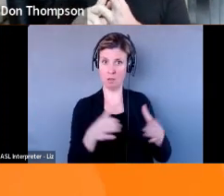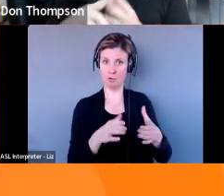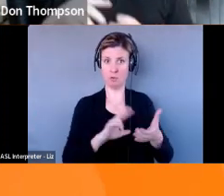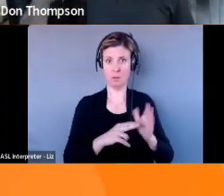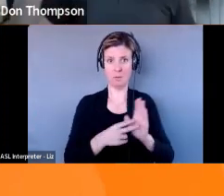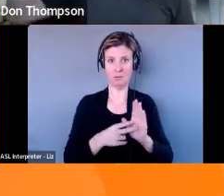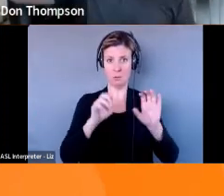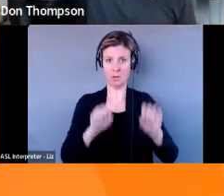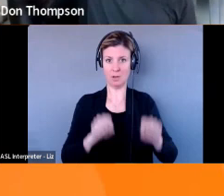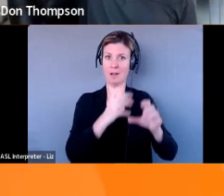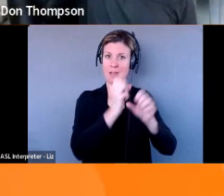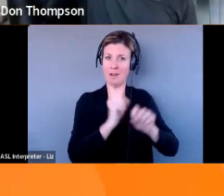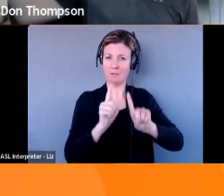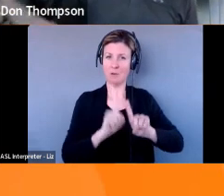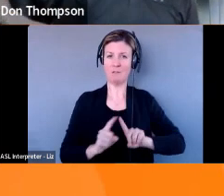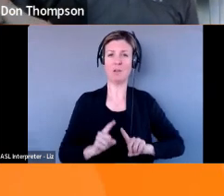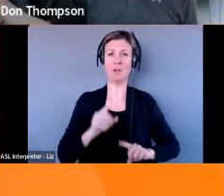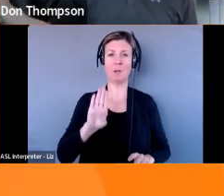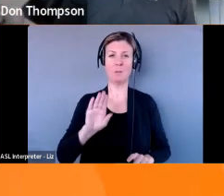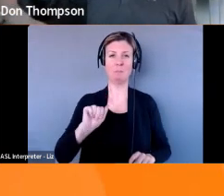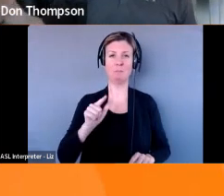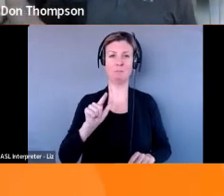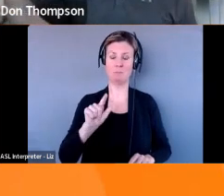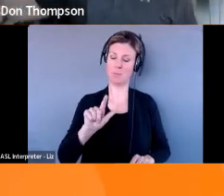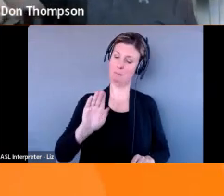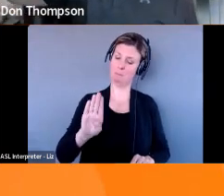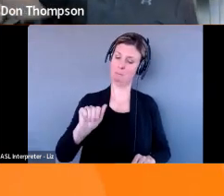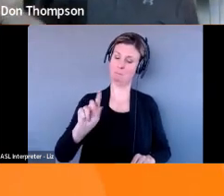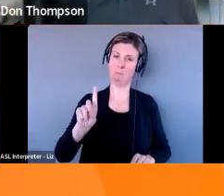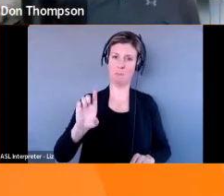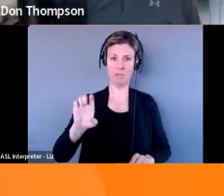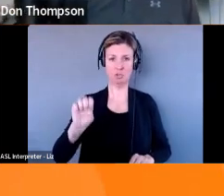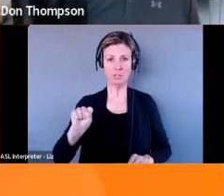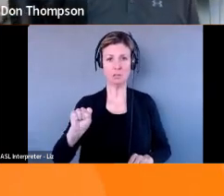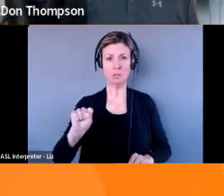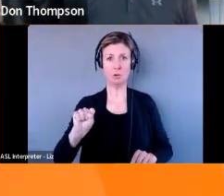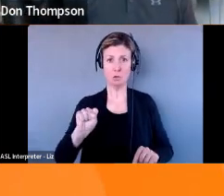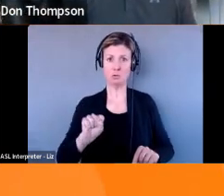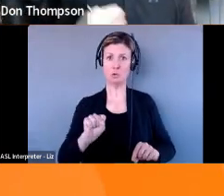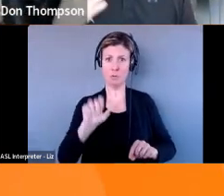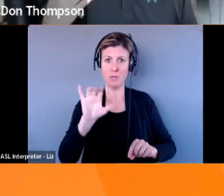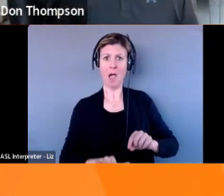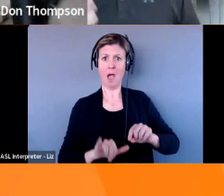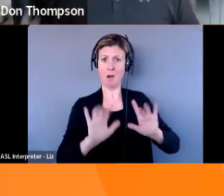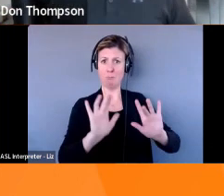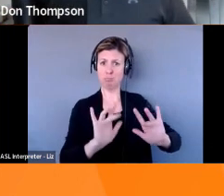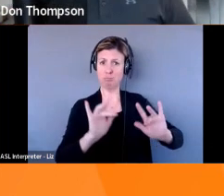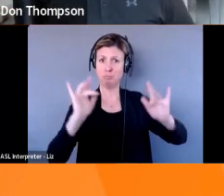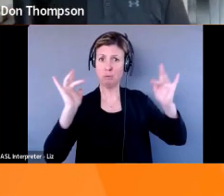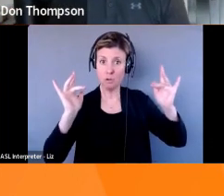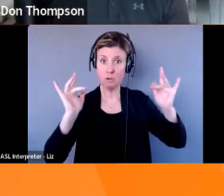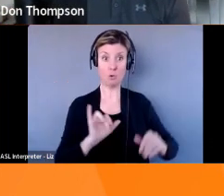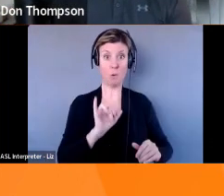easier. So that when we show up in general search, it looks like we're the bestseller for the entire category. And it worked really, really